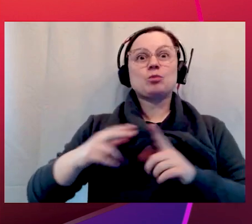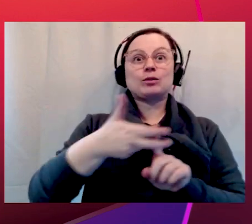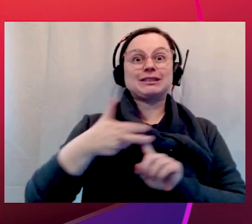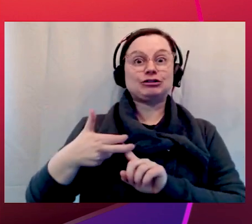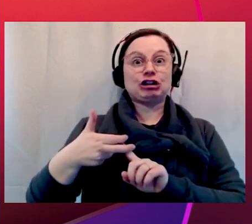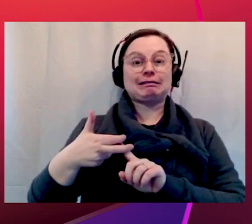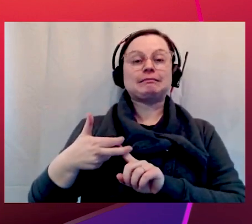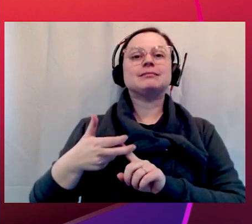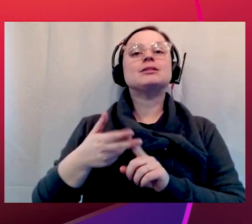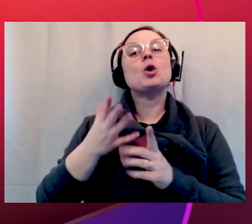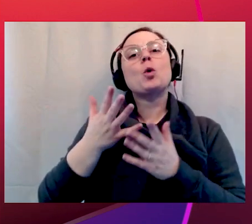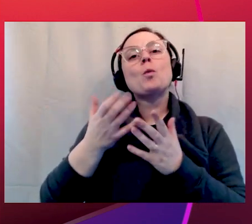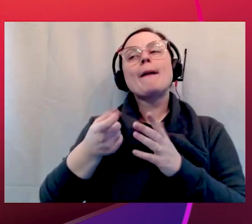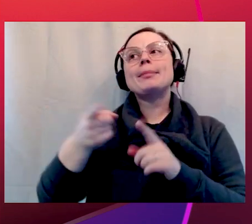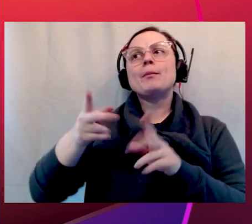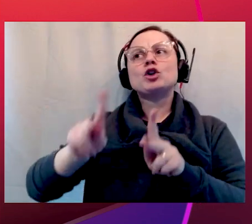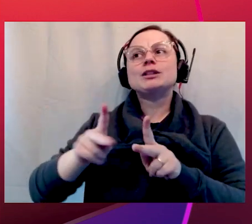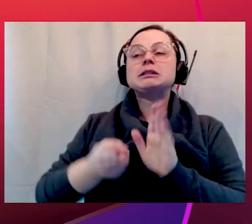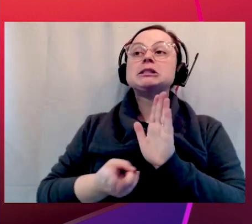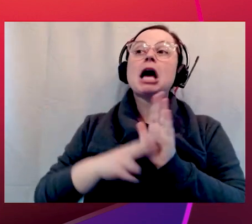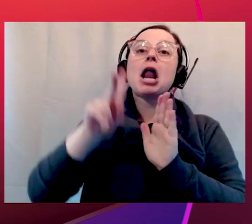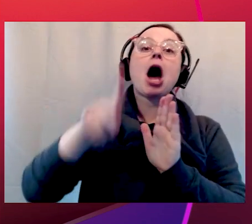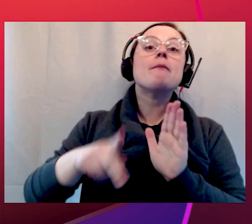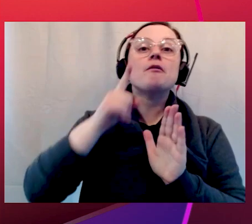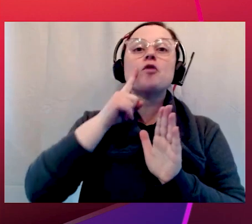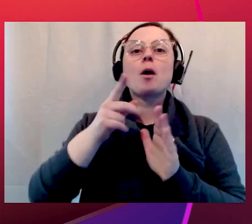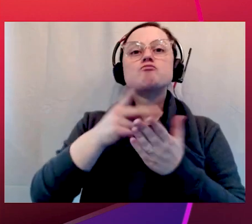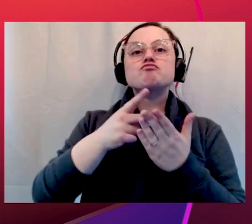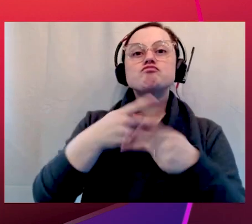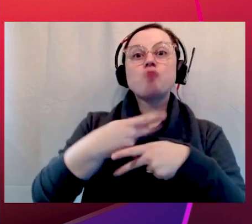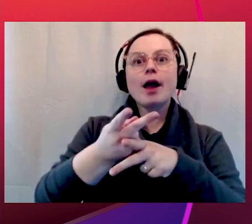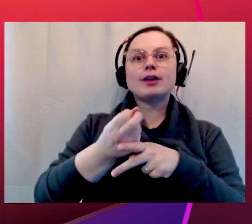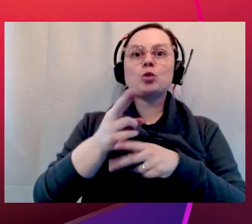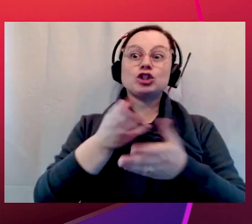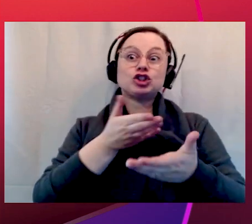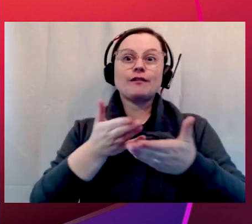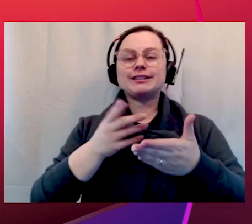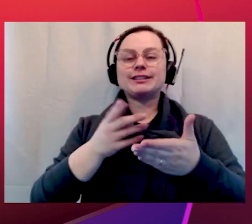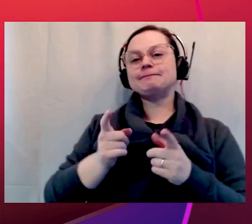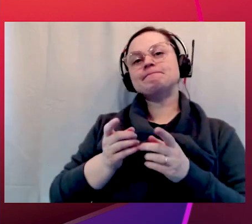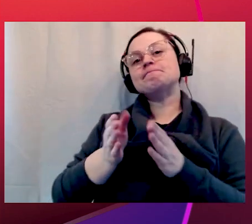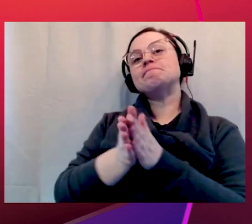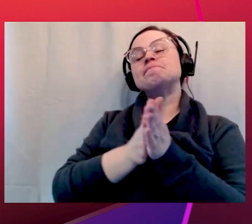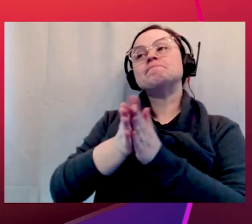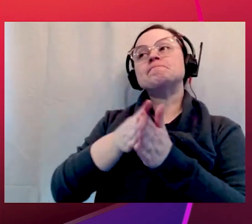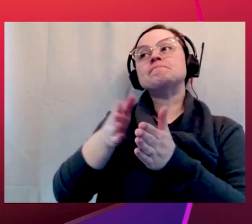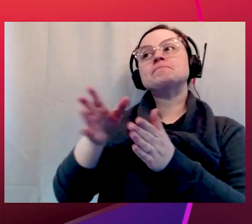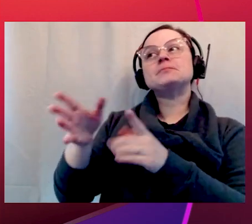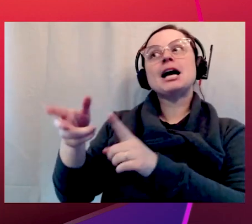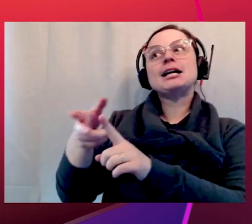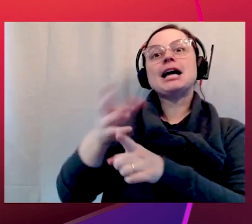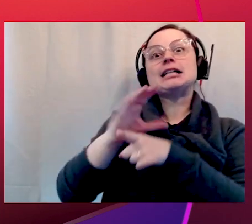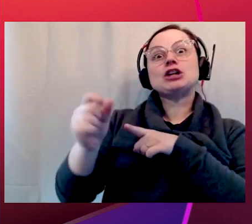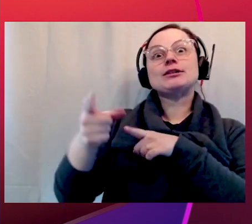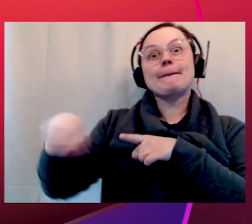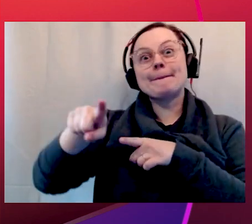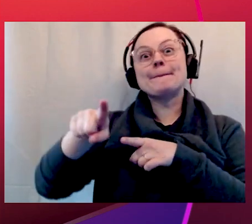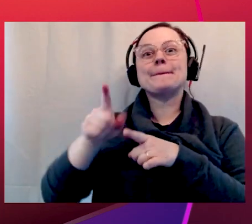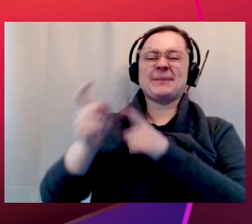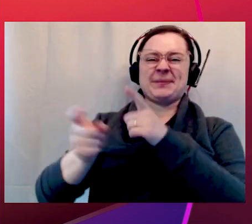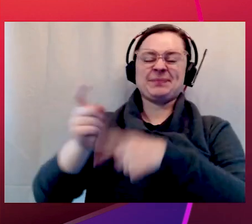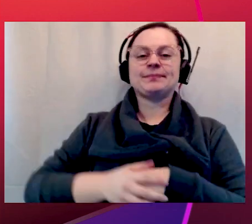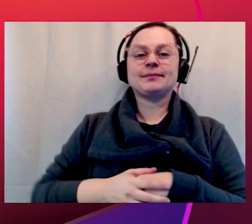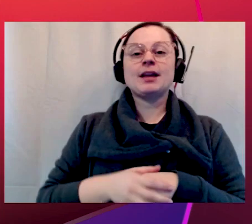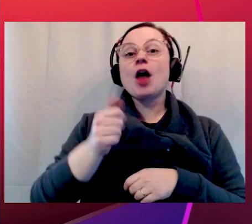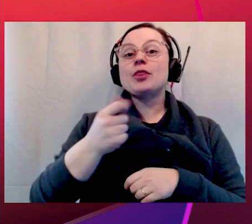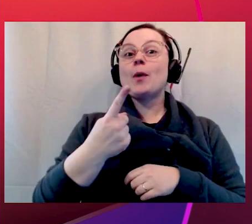for a certain service or product. I want to give them a gift card as an incentive to do so. And then also the other huge one is point disbursements. So hey, I have a